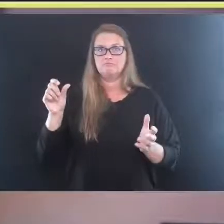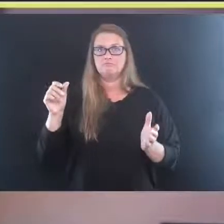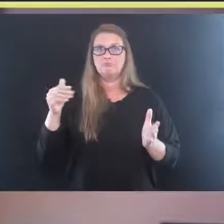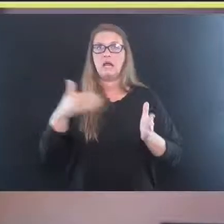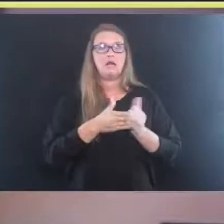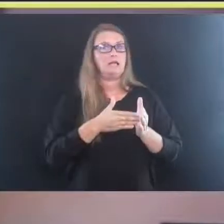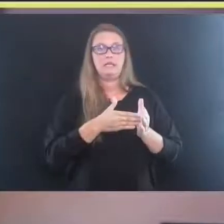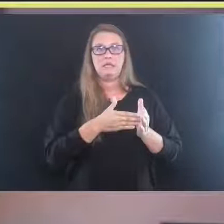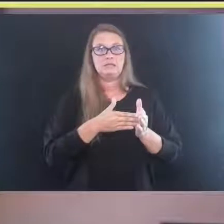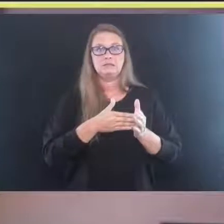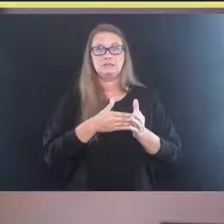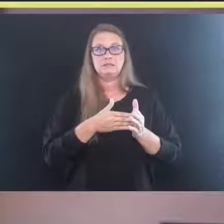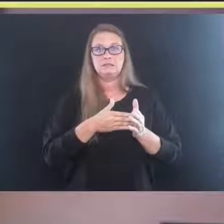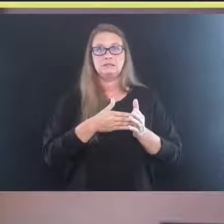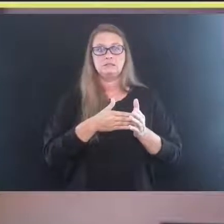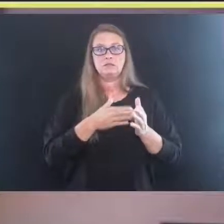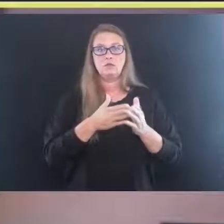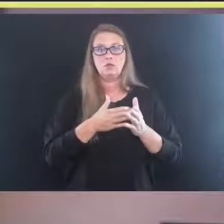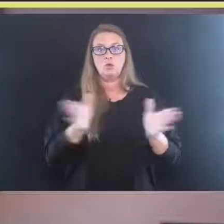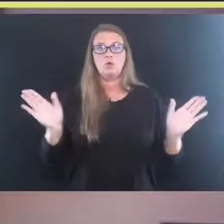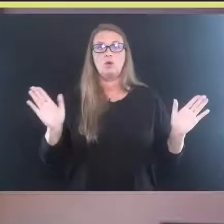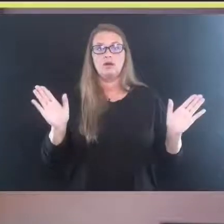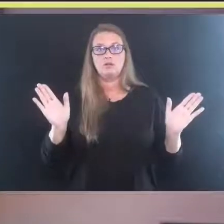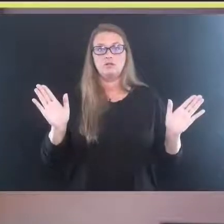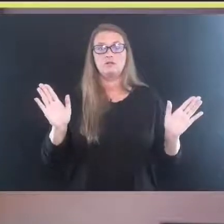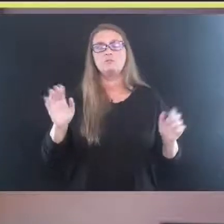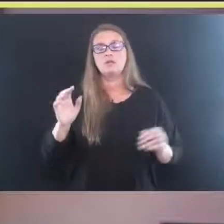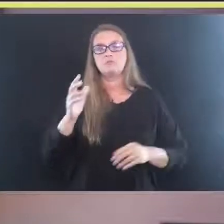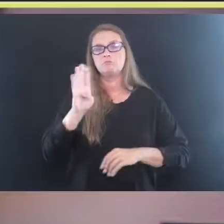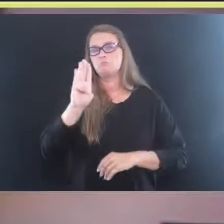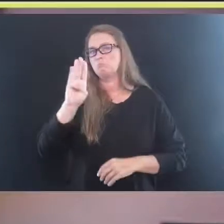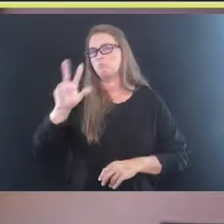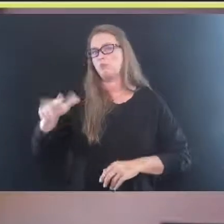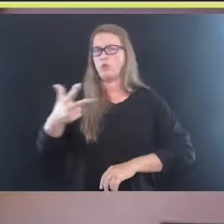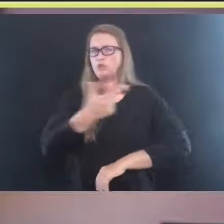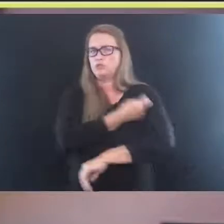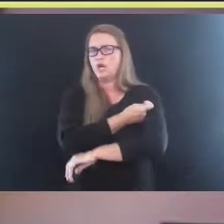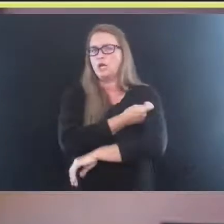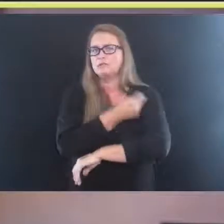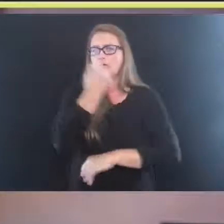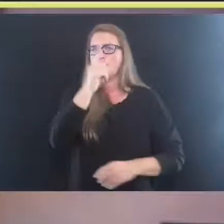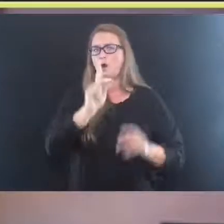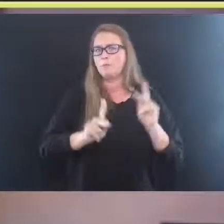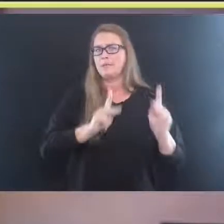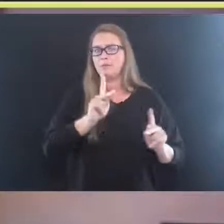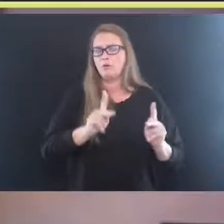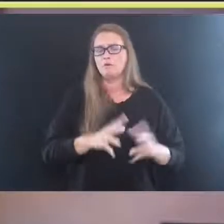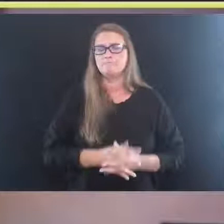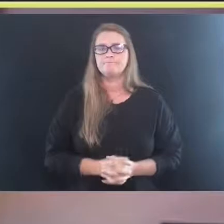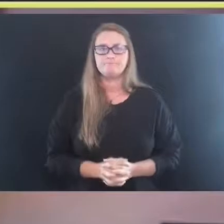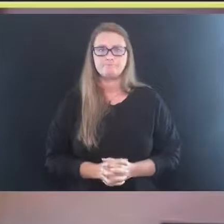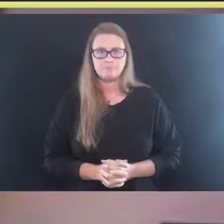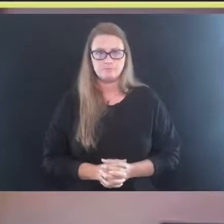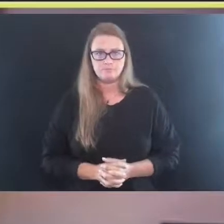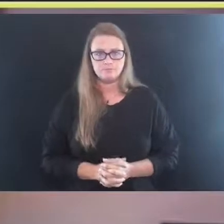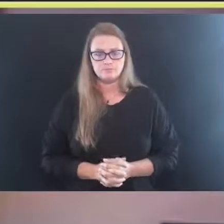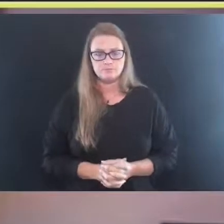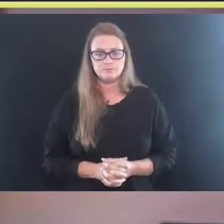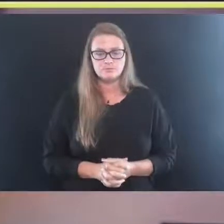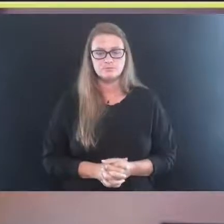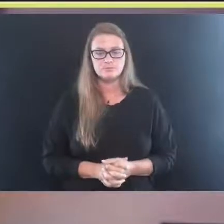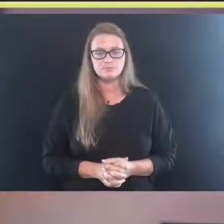widespread use of the vaccines for people greater than 6 months out. So more to follow on that. We know, as the governor